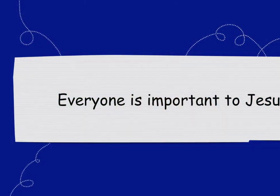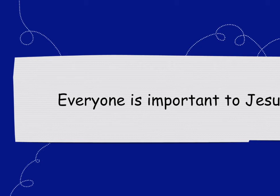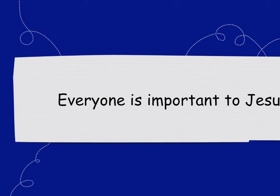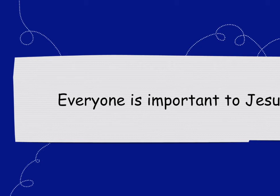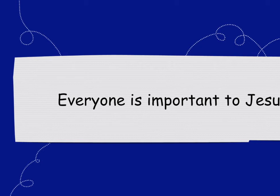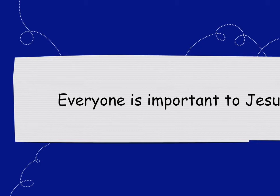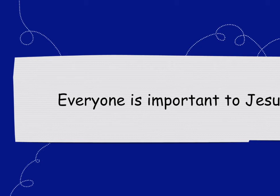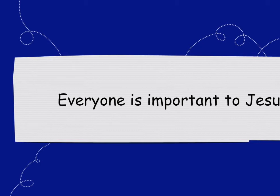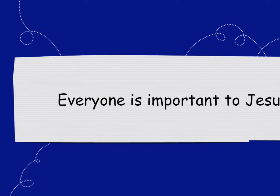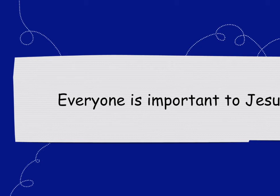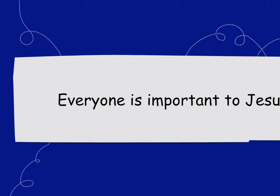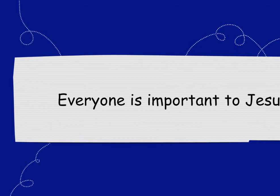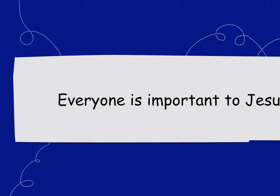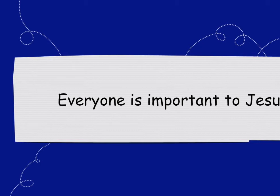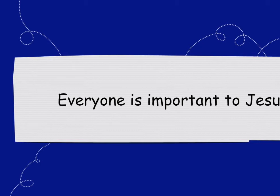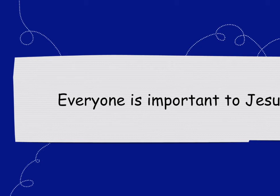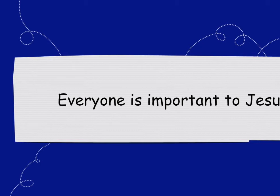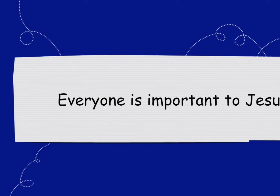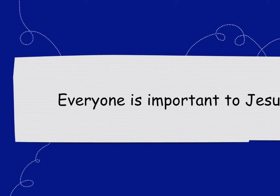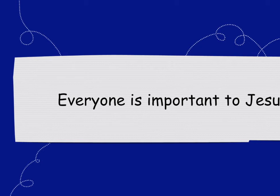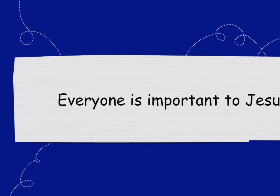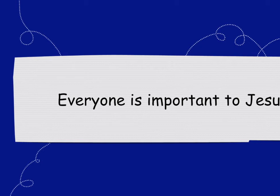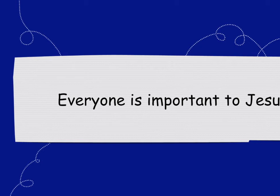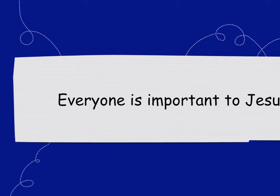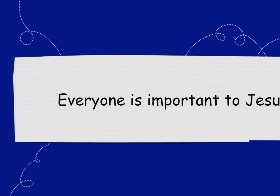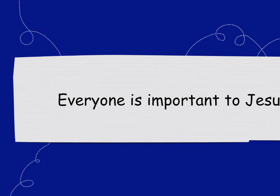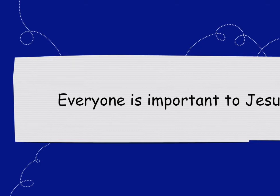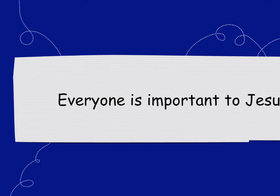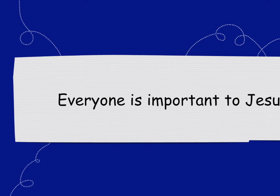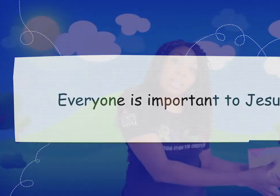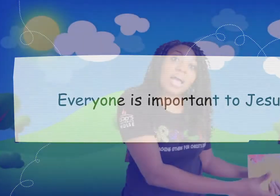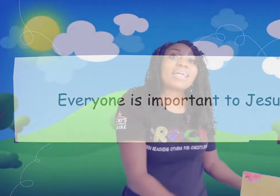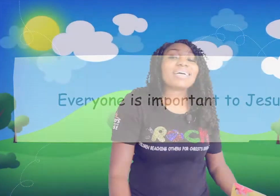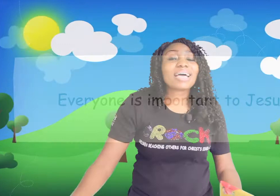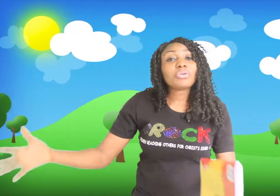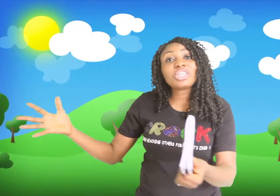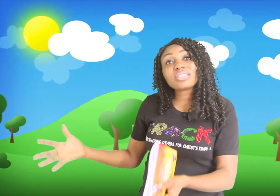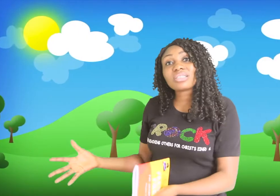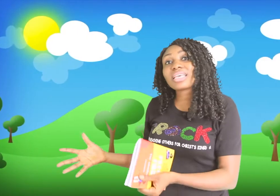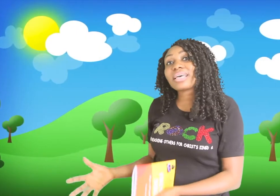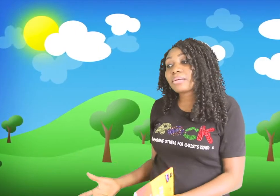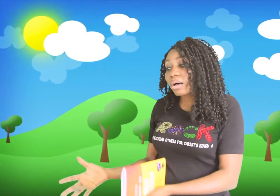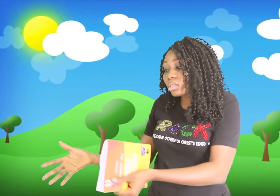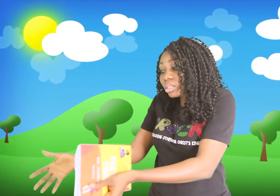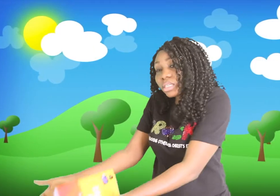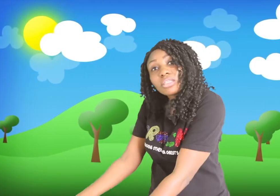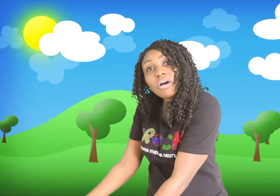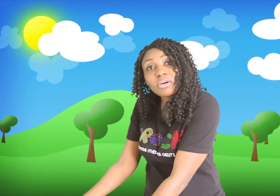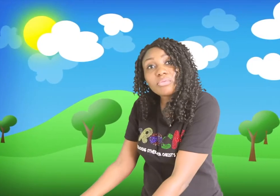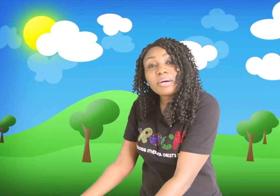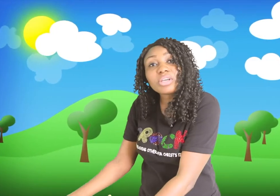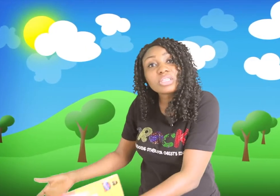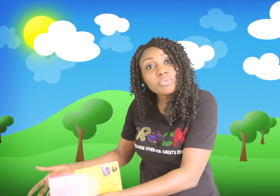important. Everyone. As Jesus cares about Jairus' baby girl, that's how Jesus cares about